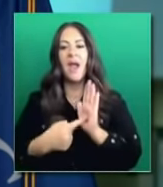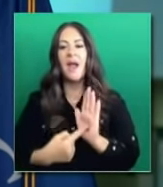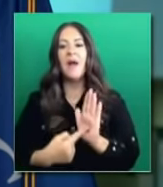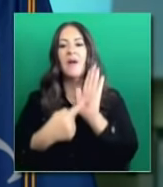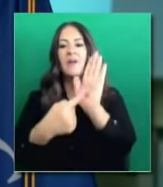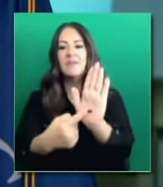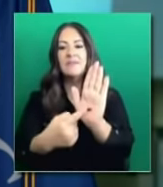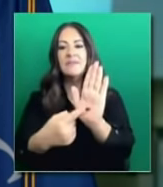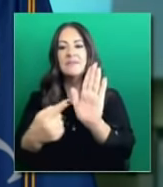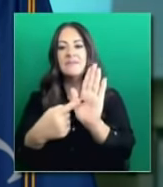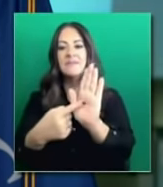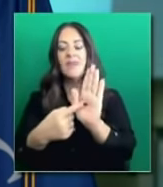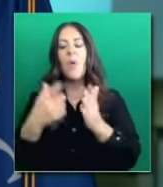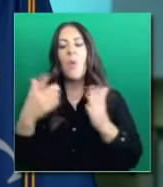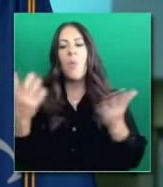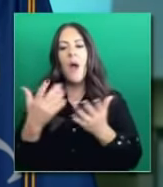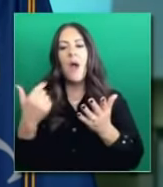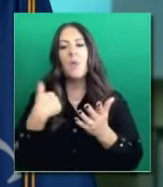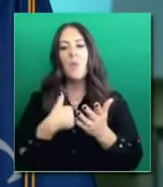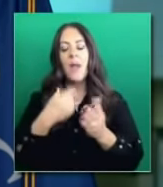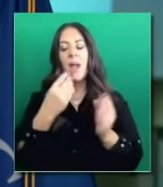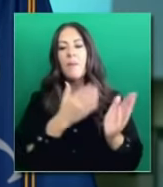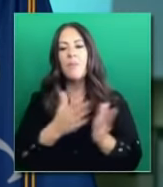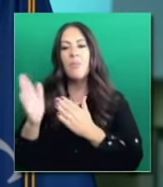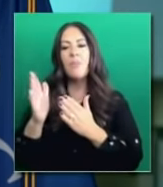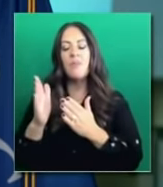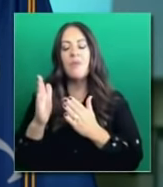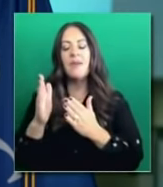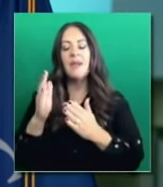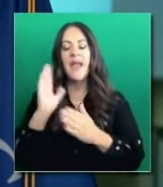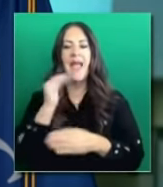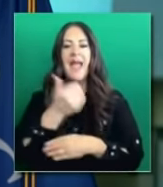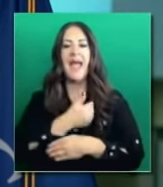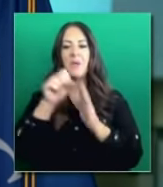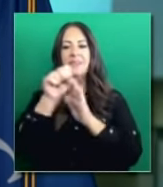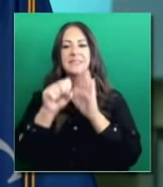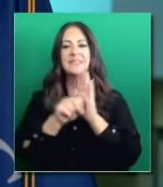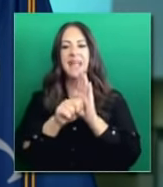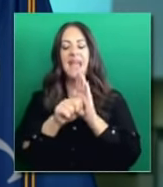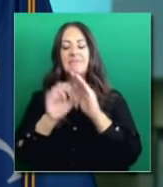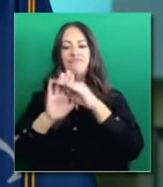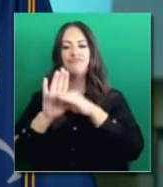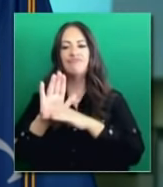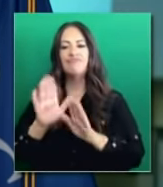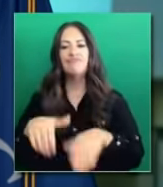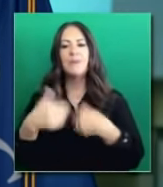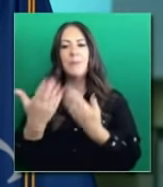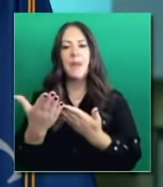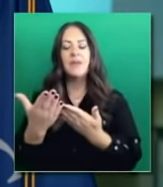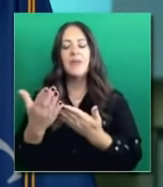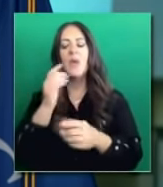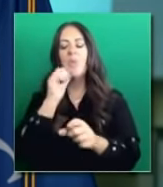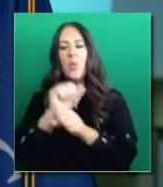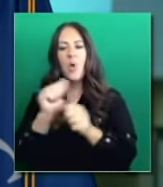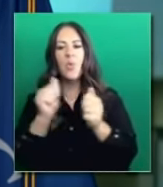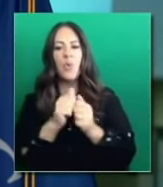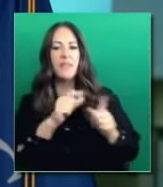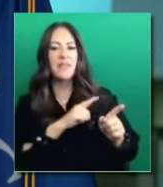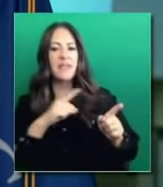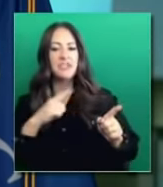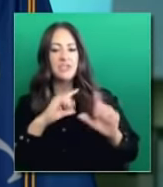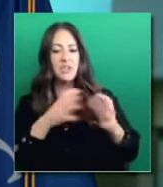out and focusing on new state measures that we now are going to submit and work with the legislature to put into place to